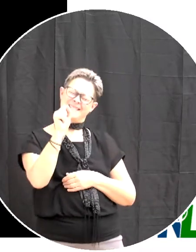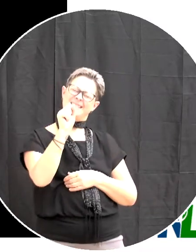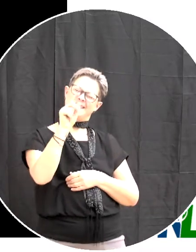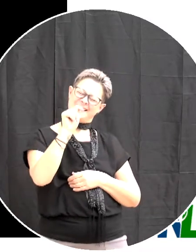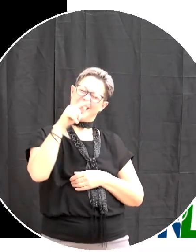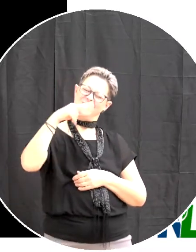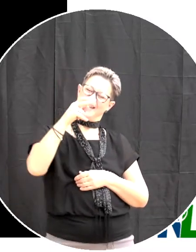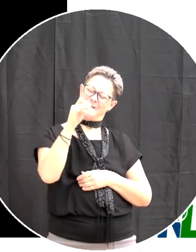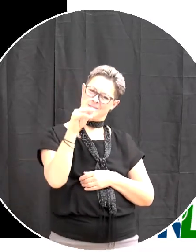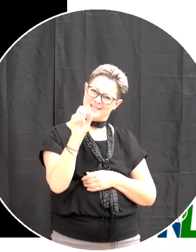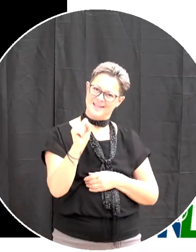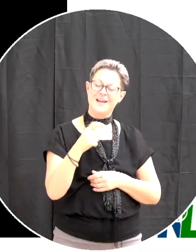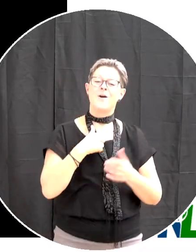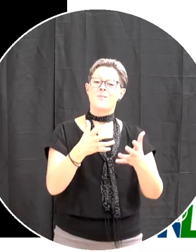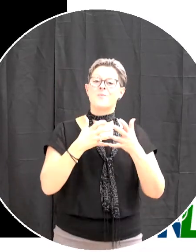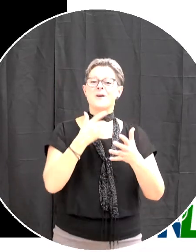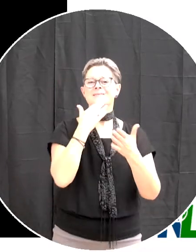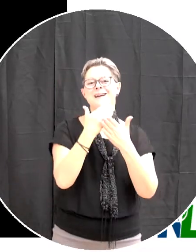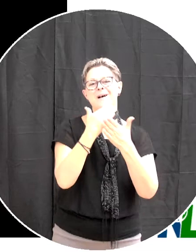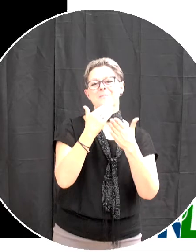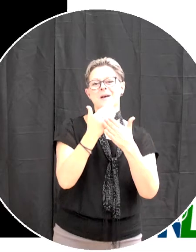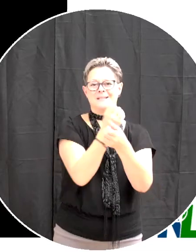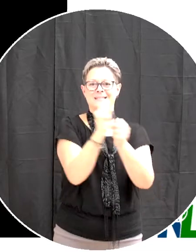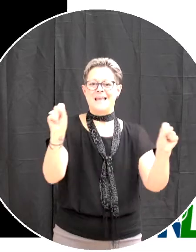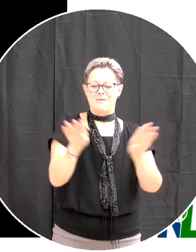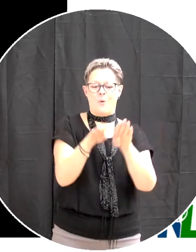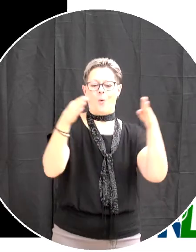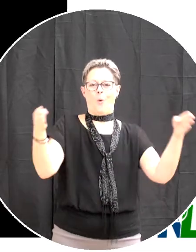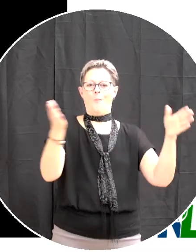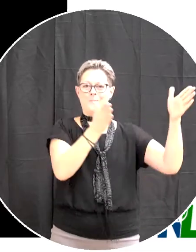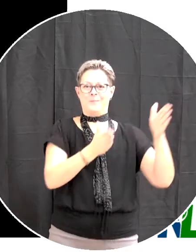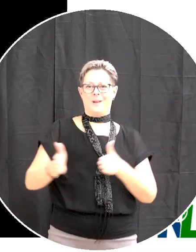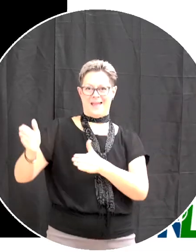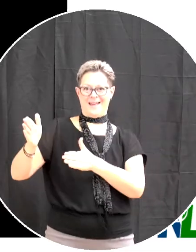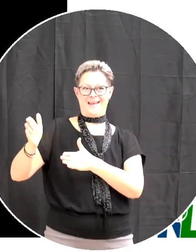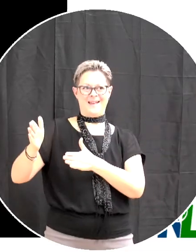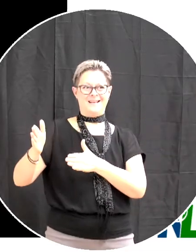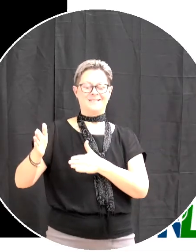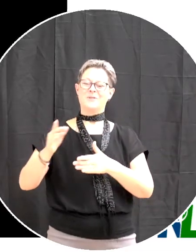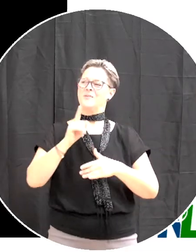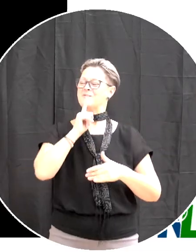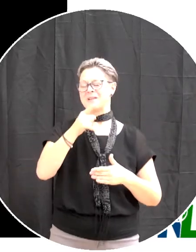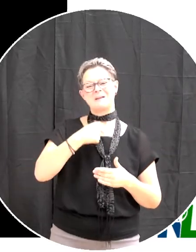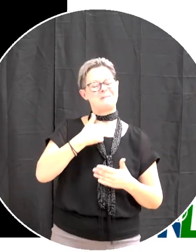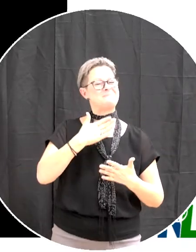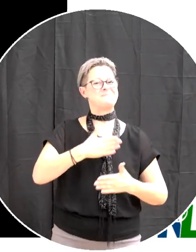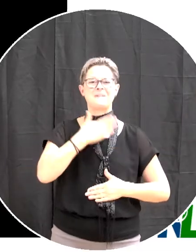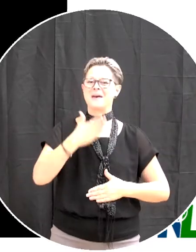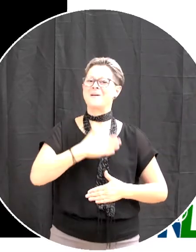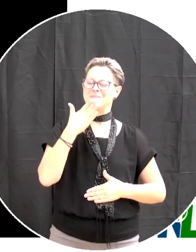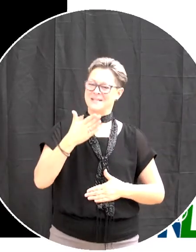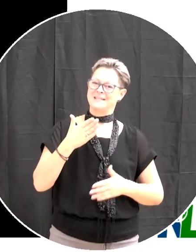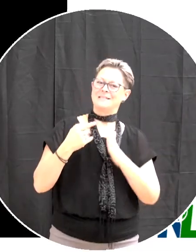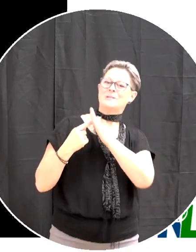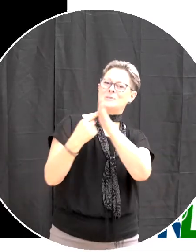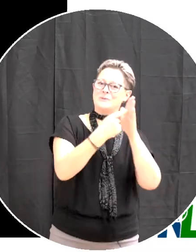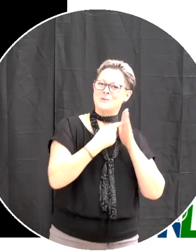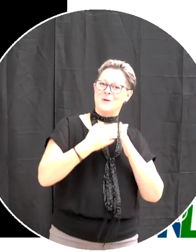our school's experience with our safe reopening plan, and it's a pleasure to do that, so come on in and we'll have a quick conversation.